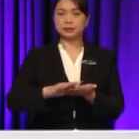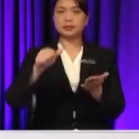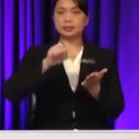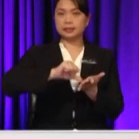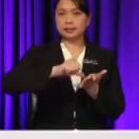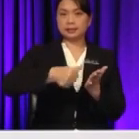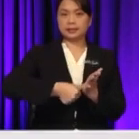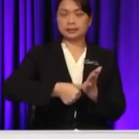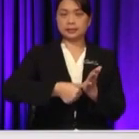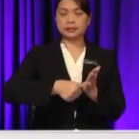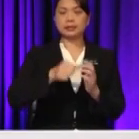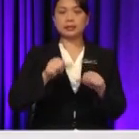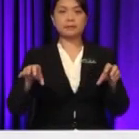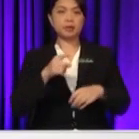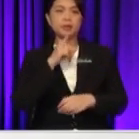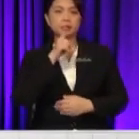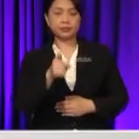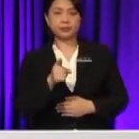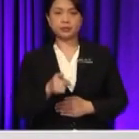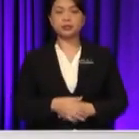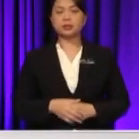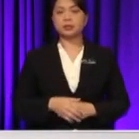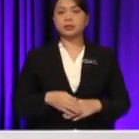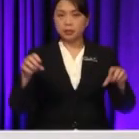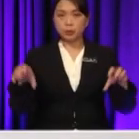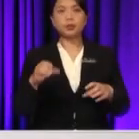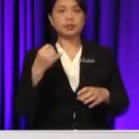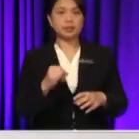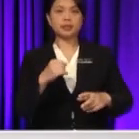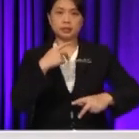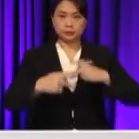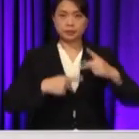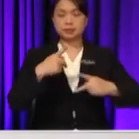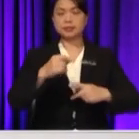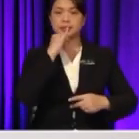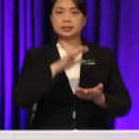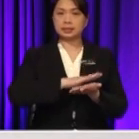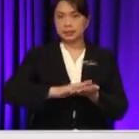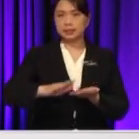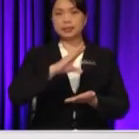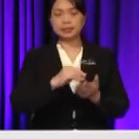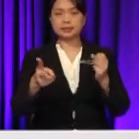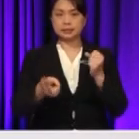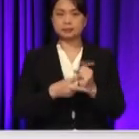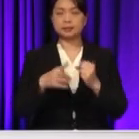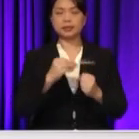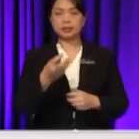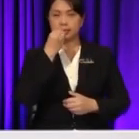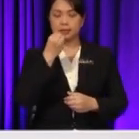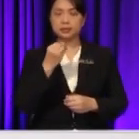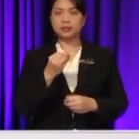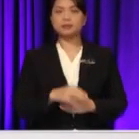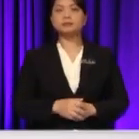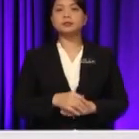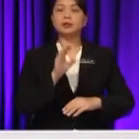guaranteed. I can make sure the preparation and cooking process are clean and safe. Also, I can eat comfortably at